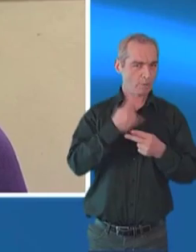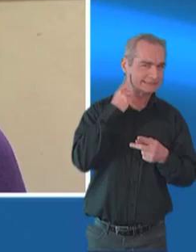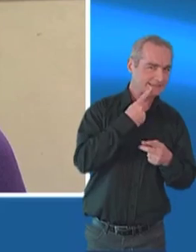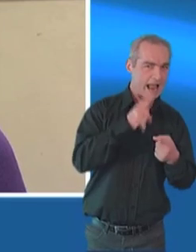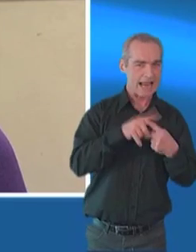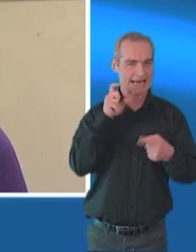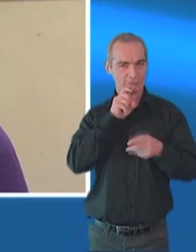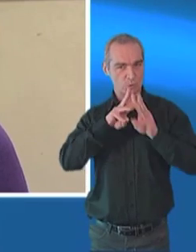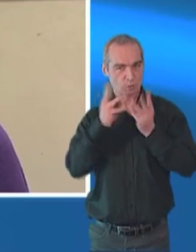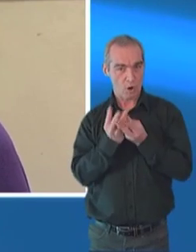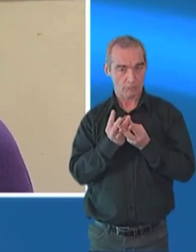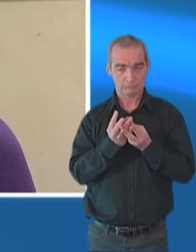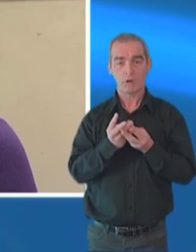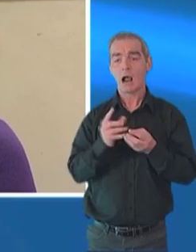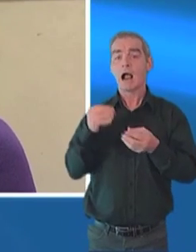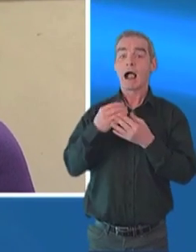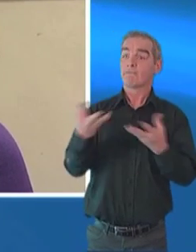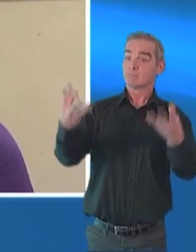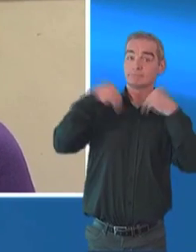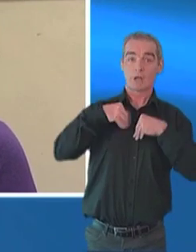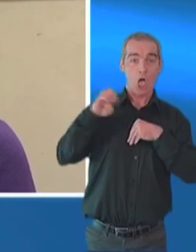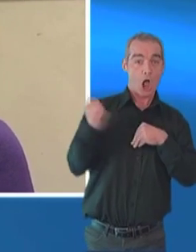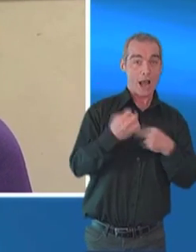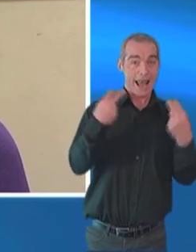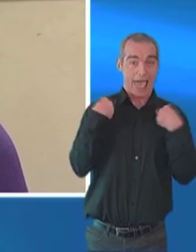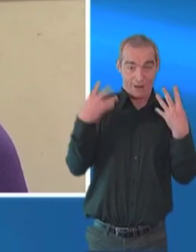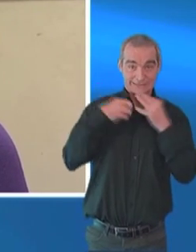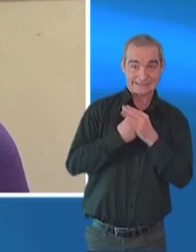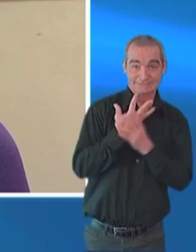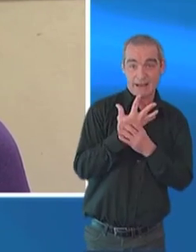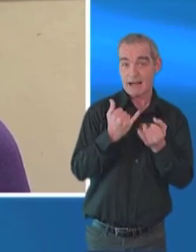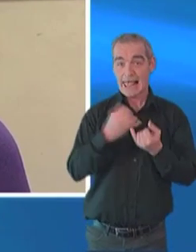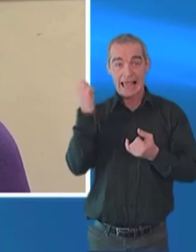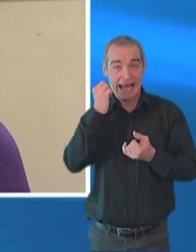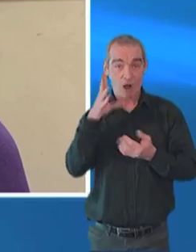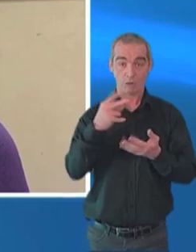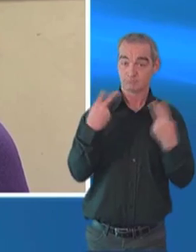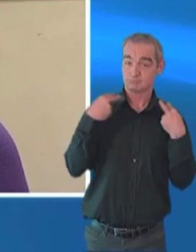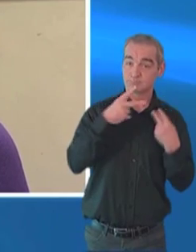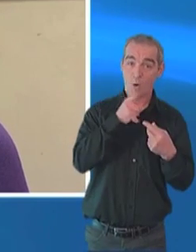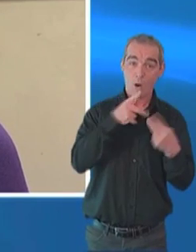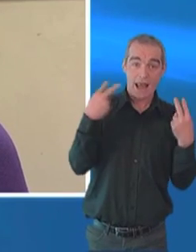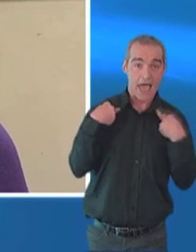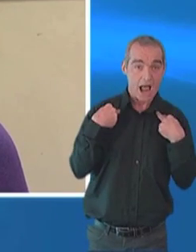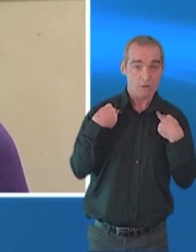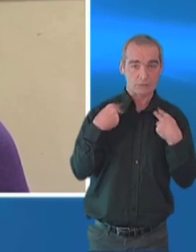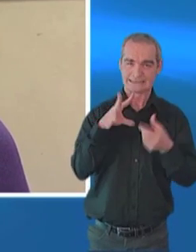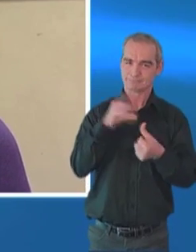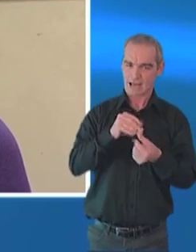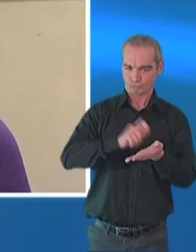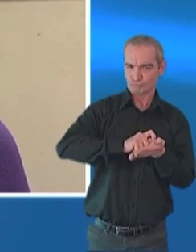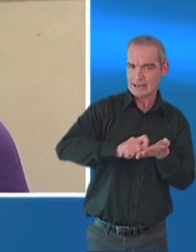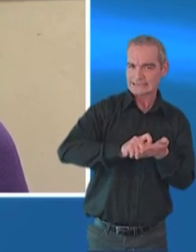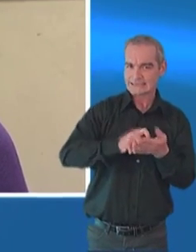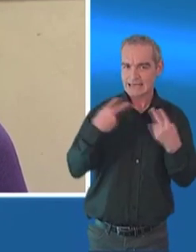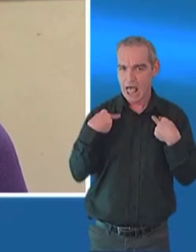with confident in their identity as a deaf person, both in the deaf and hearing world. With